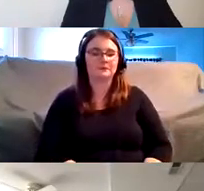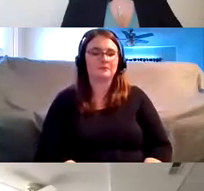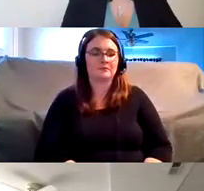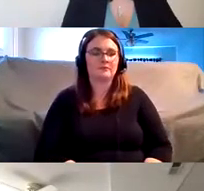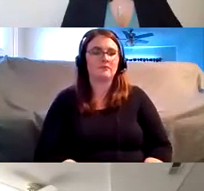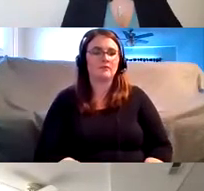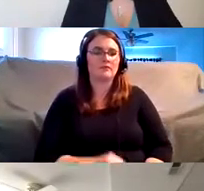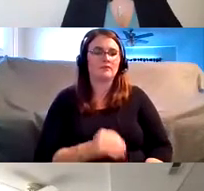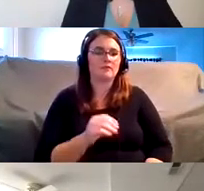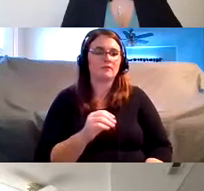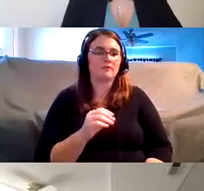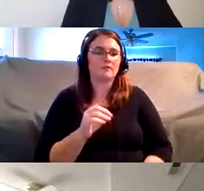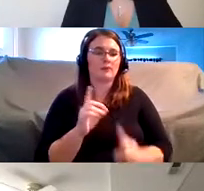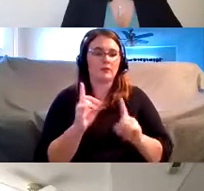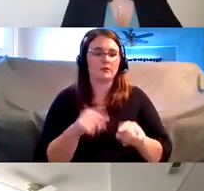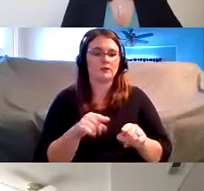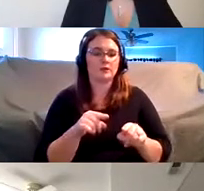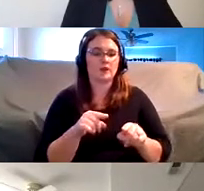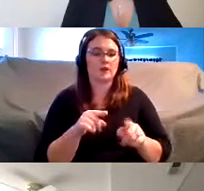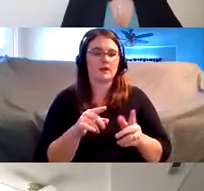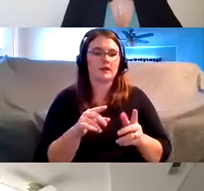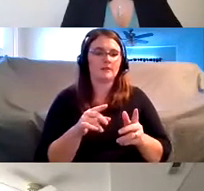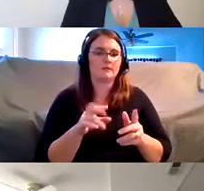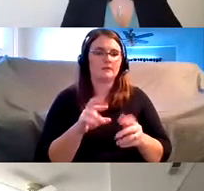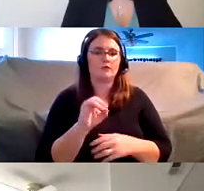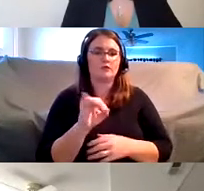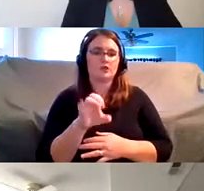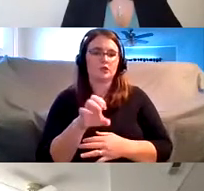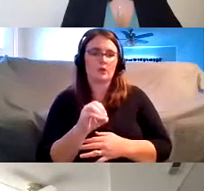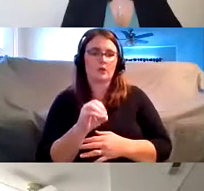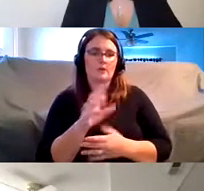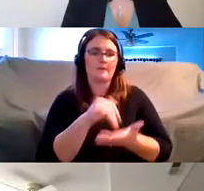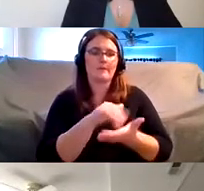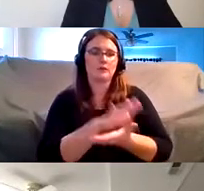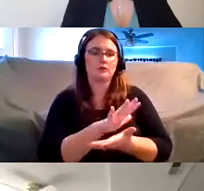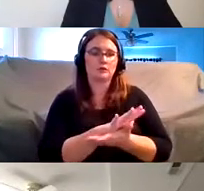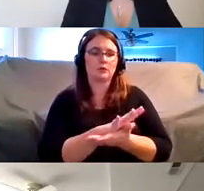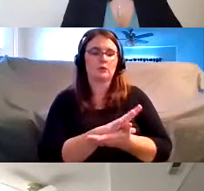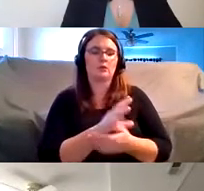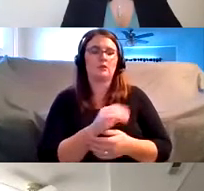so I went to Rosedale Middle School. I actually went to Argentine Middle School.